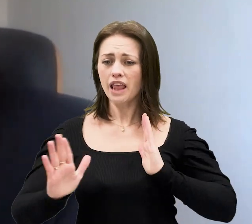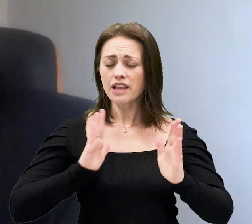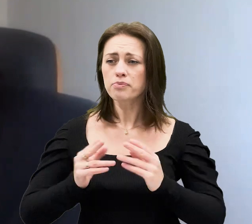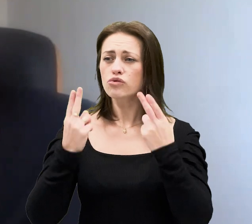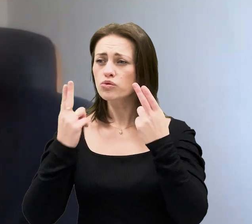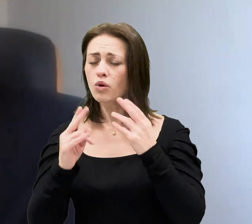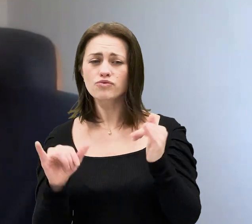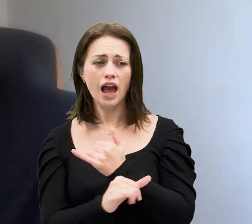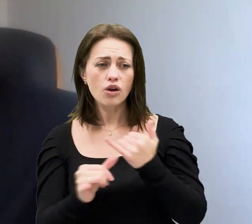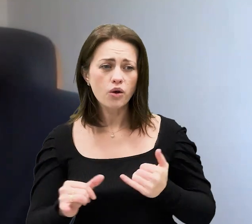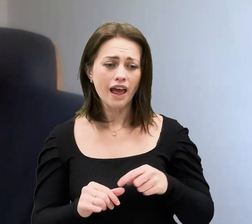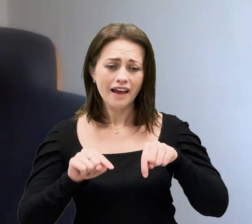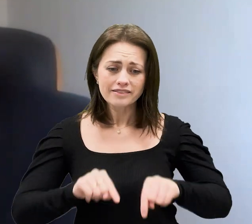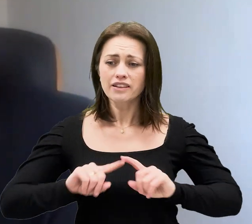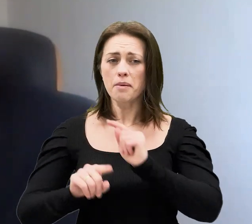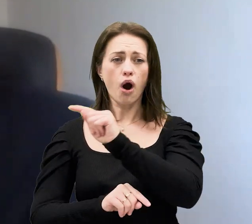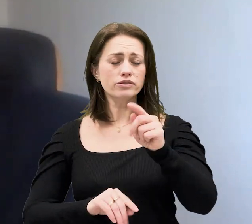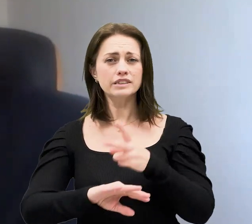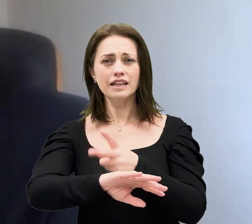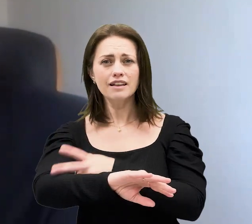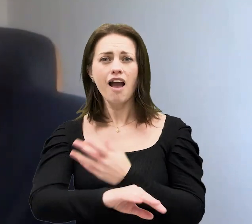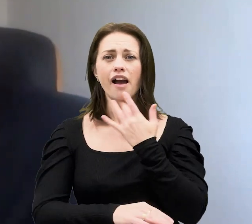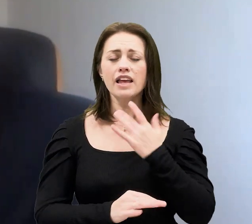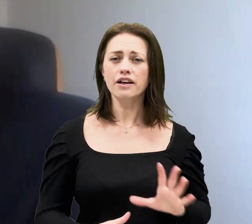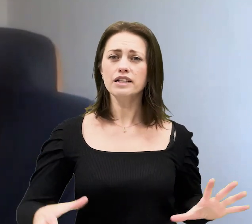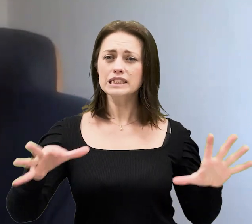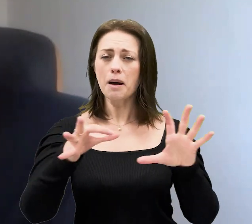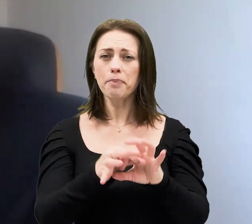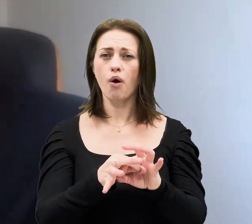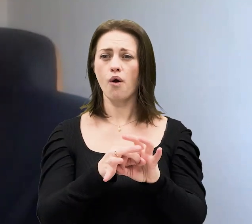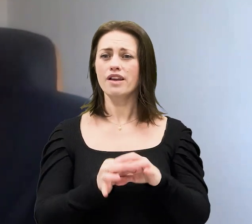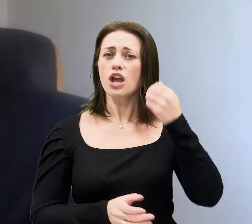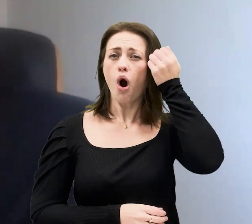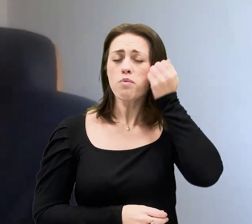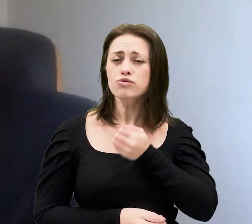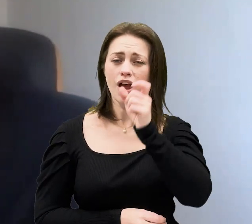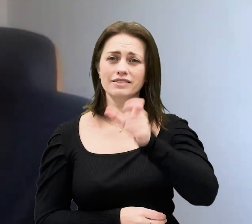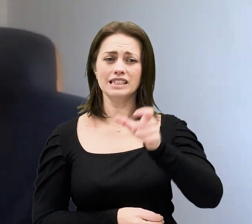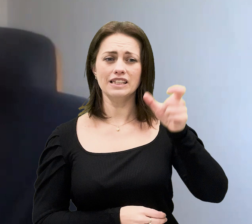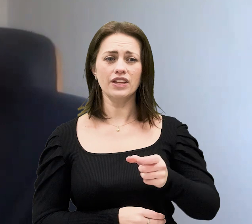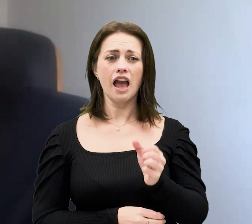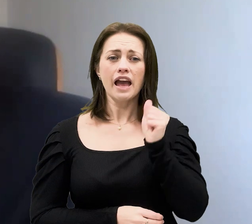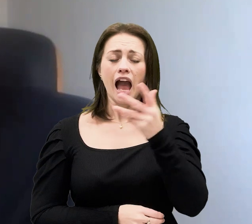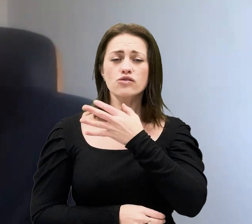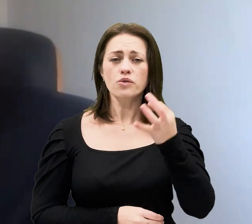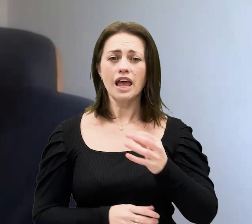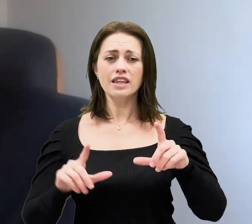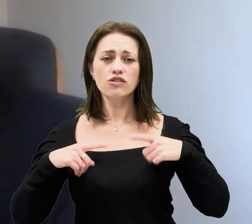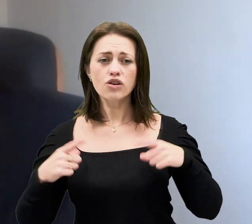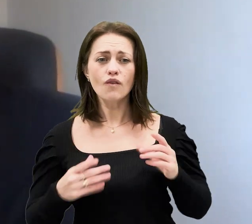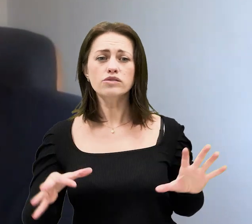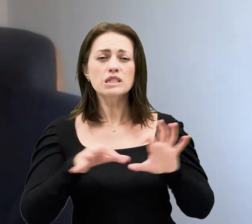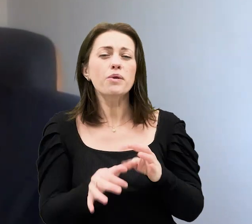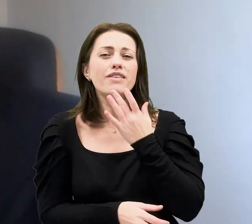other countries too, what is the role of religion? How does that connect to citizenship issues? How does it connect to everyday life of